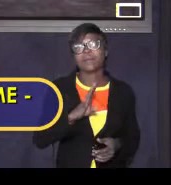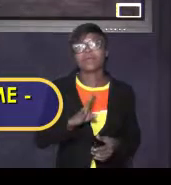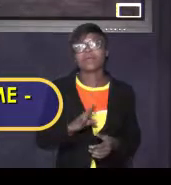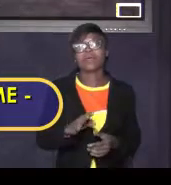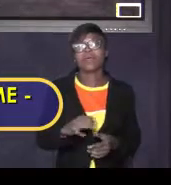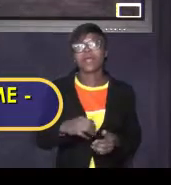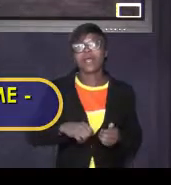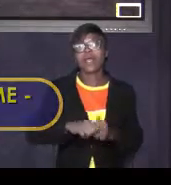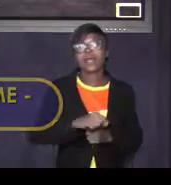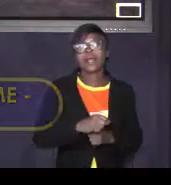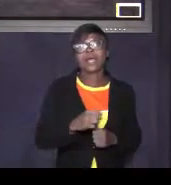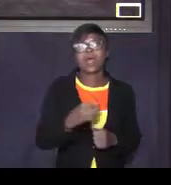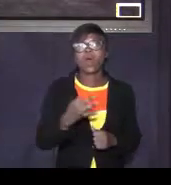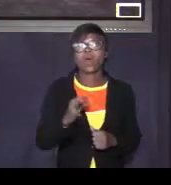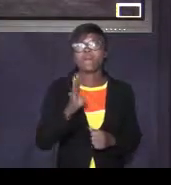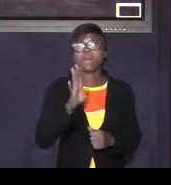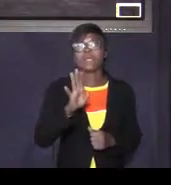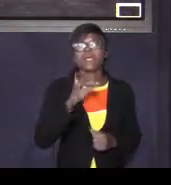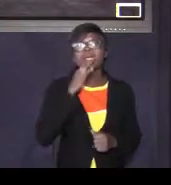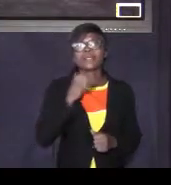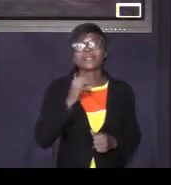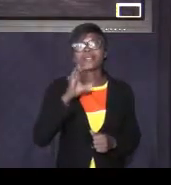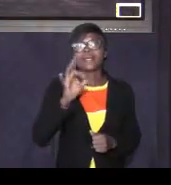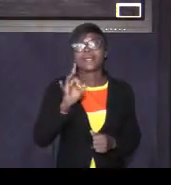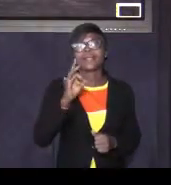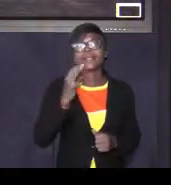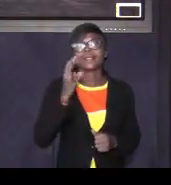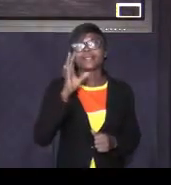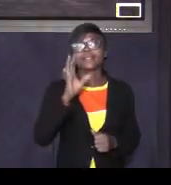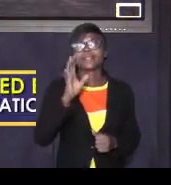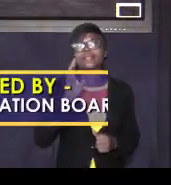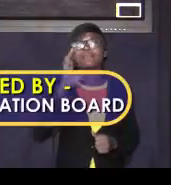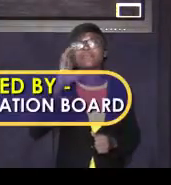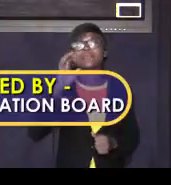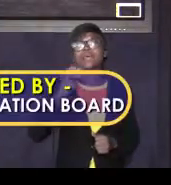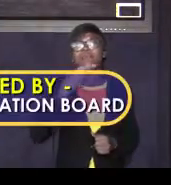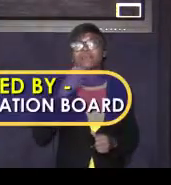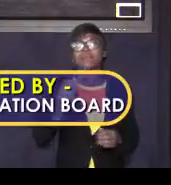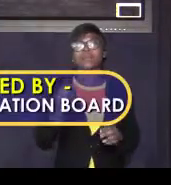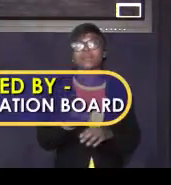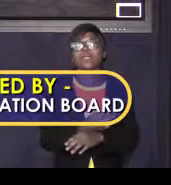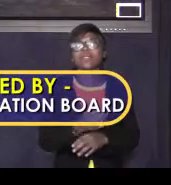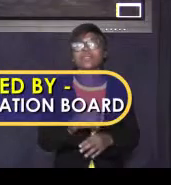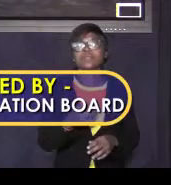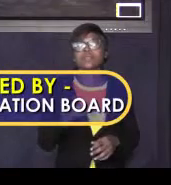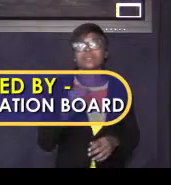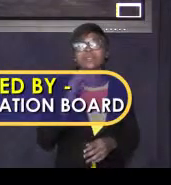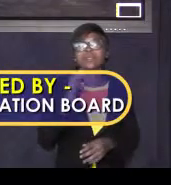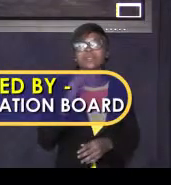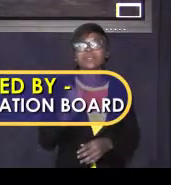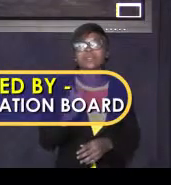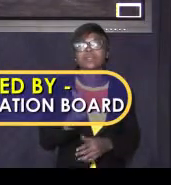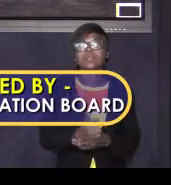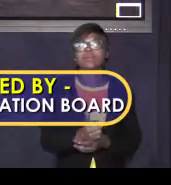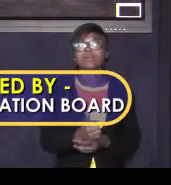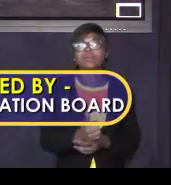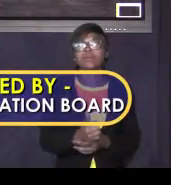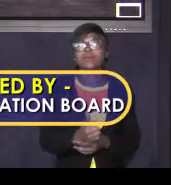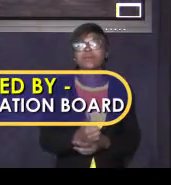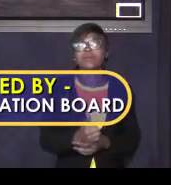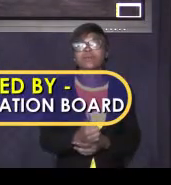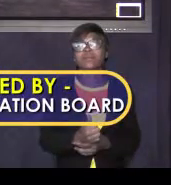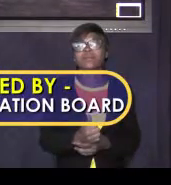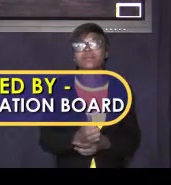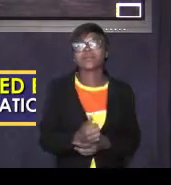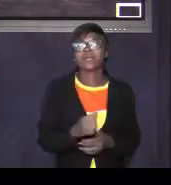label them A and B. Area of A is just length times breadth, which is 8 centimeters times 2 centimeters, and that is 16 centimeters